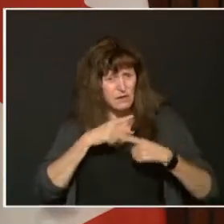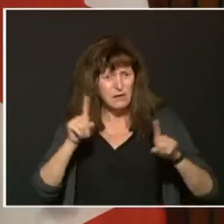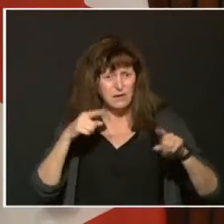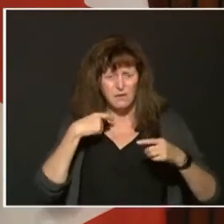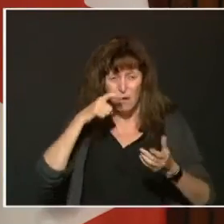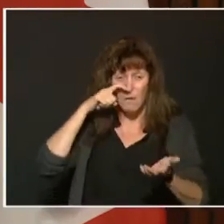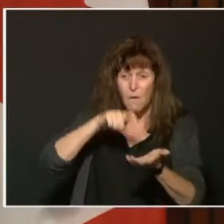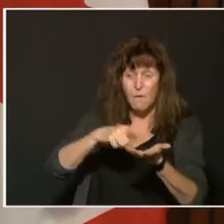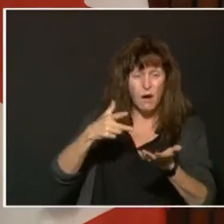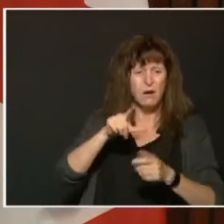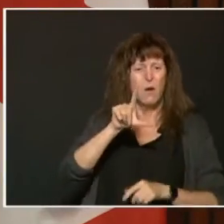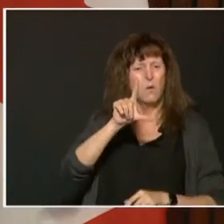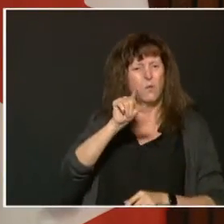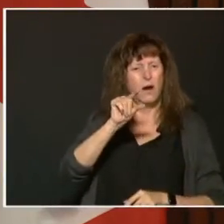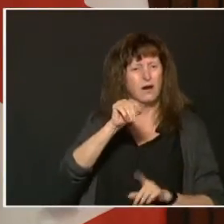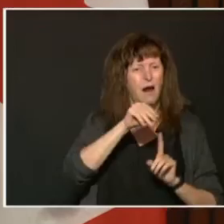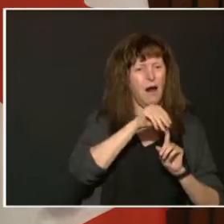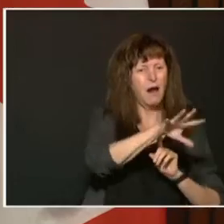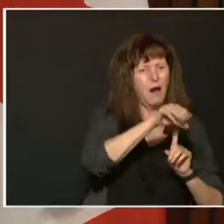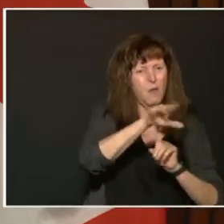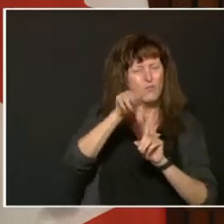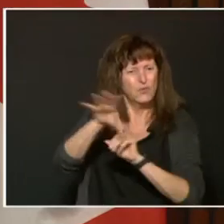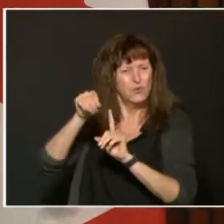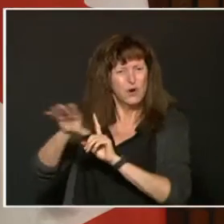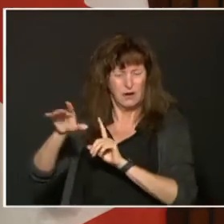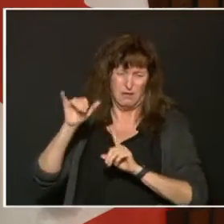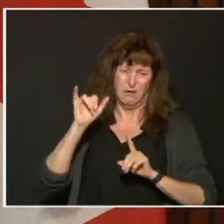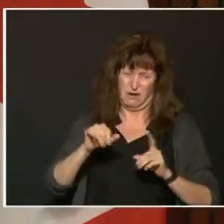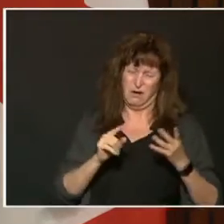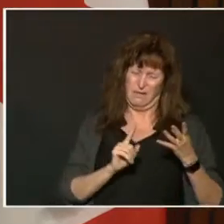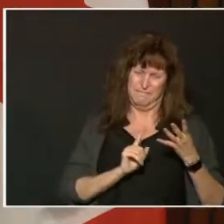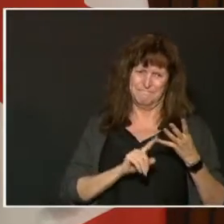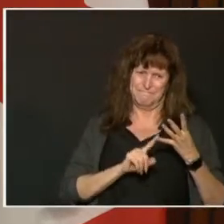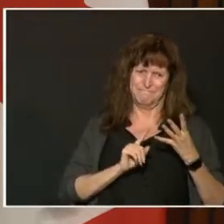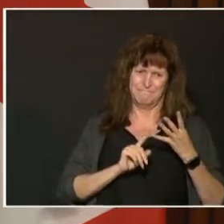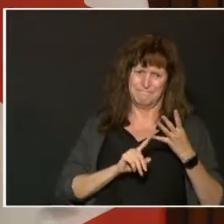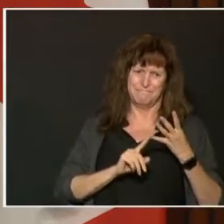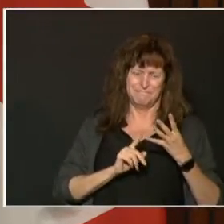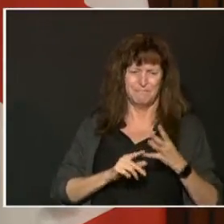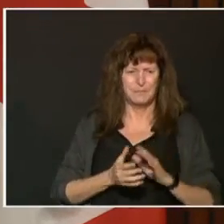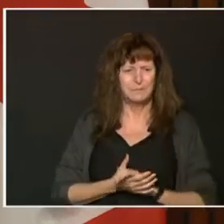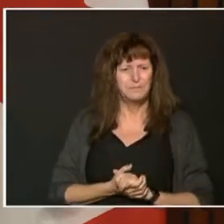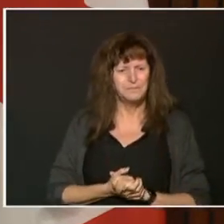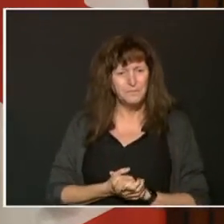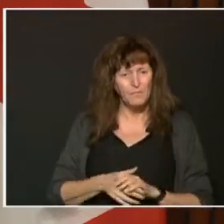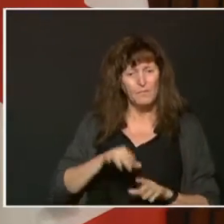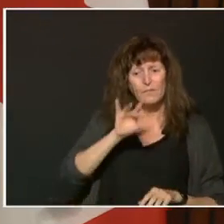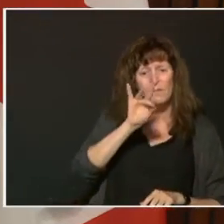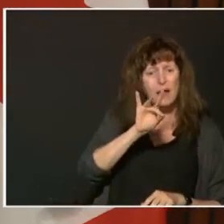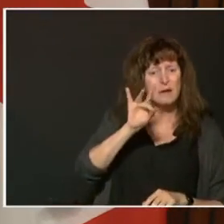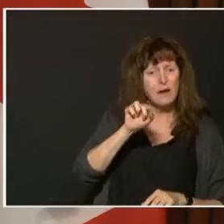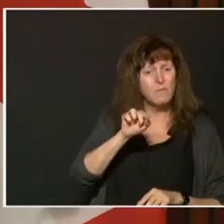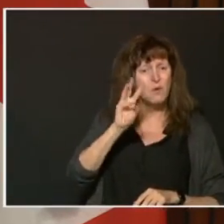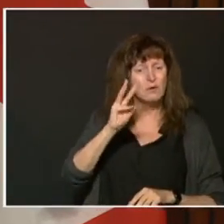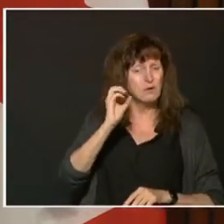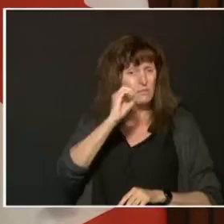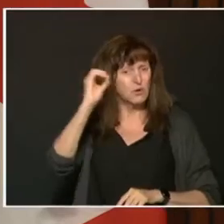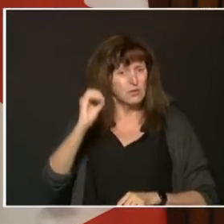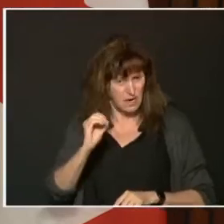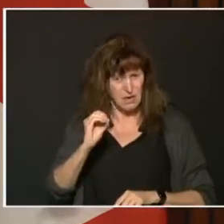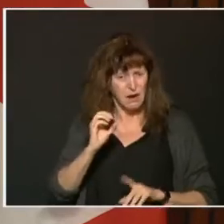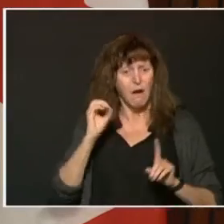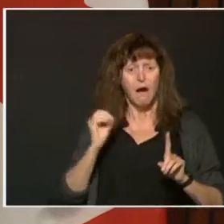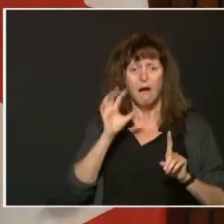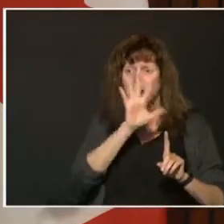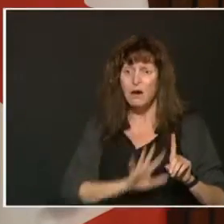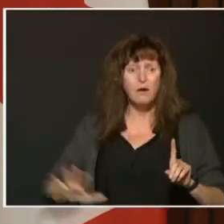strain. Currently, it's estimated that 88.6% of our cases in Ontario are